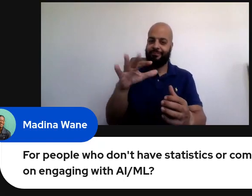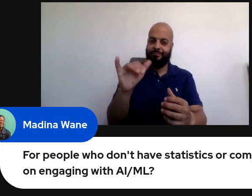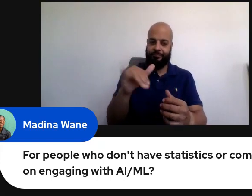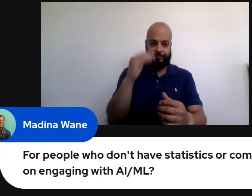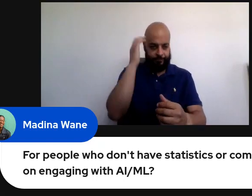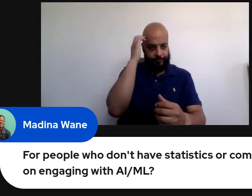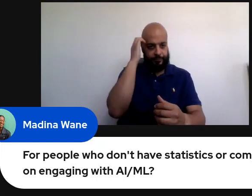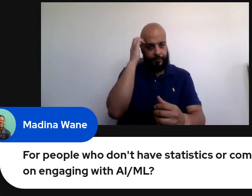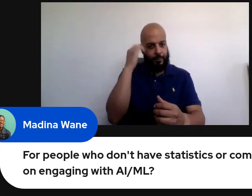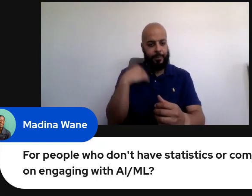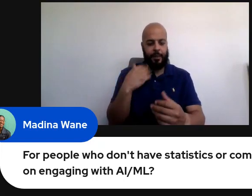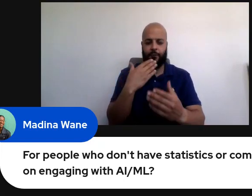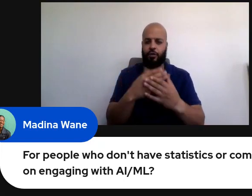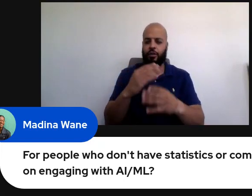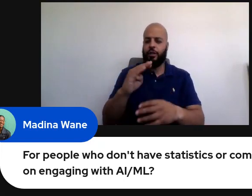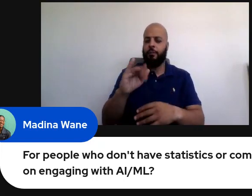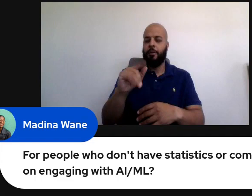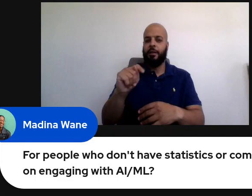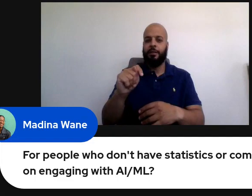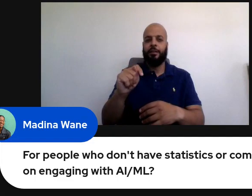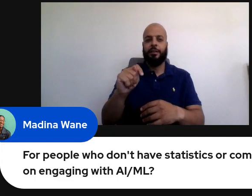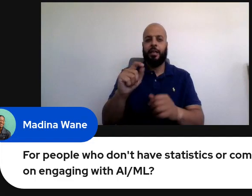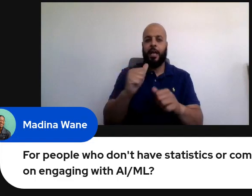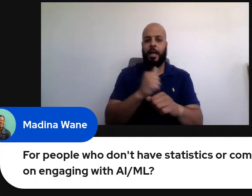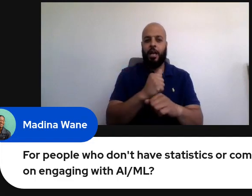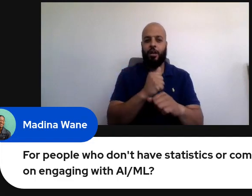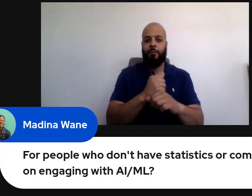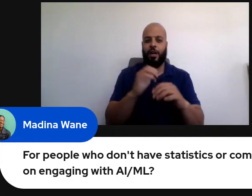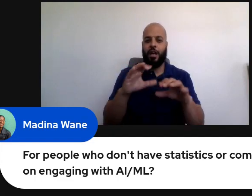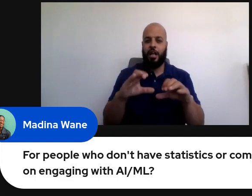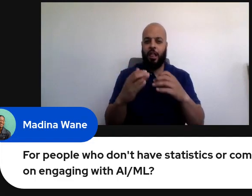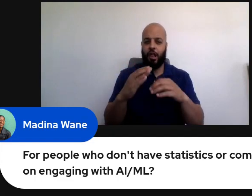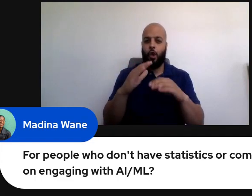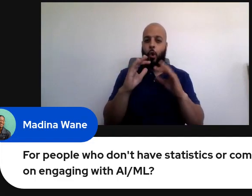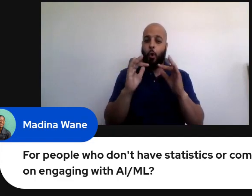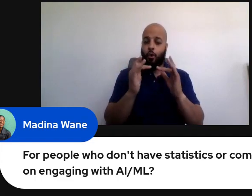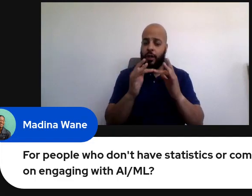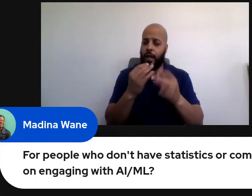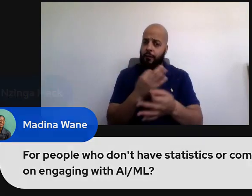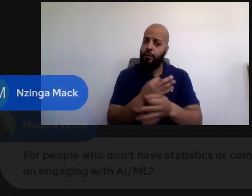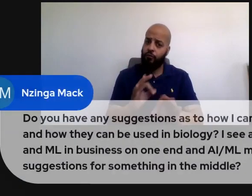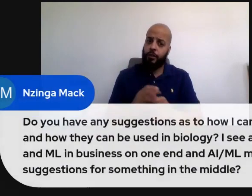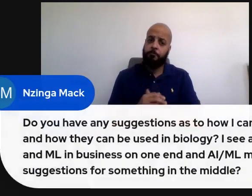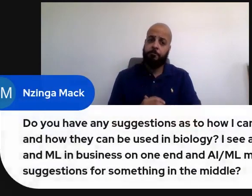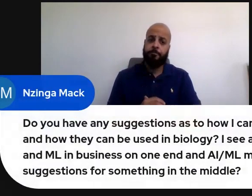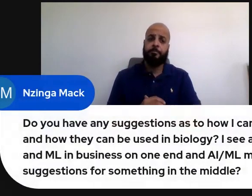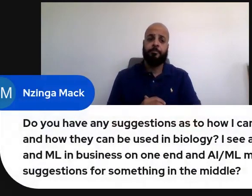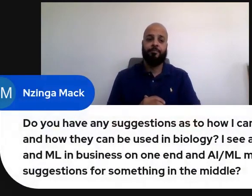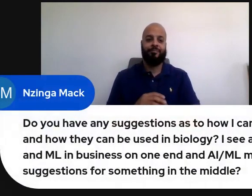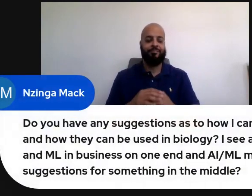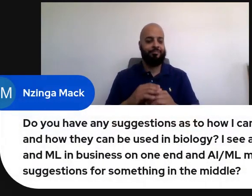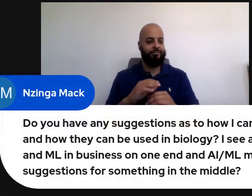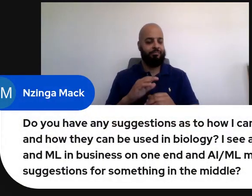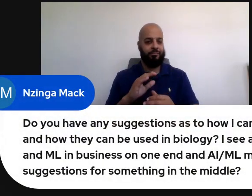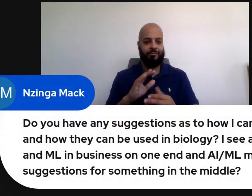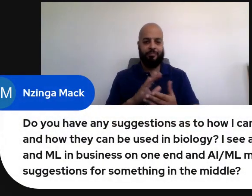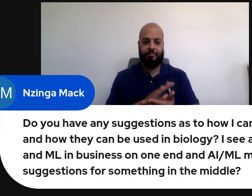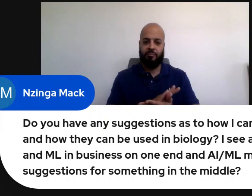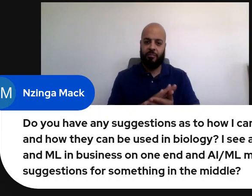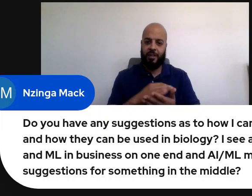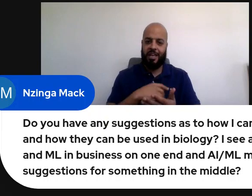an MIT linear algebra class online for free. Excellent. I'll have to look it up and to find